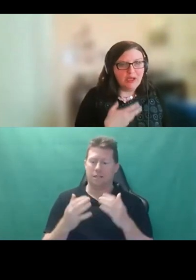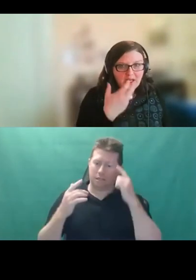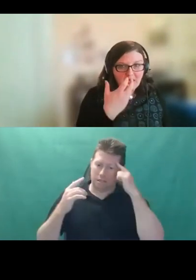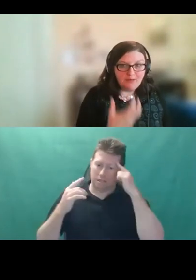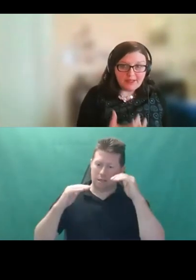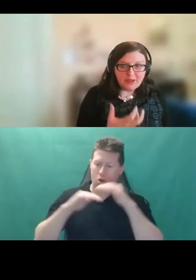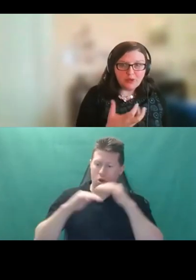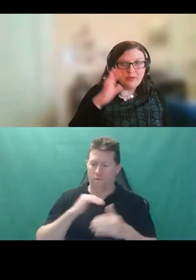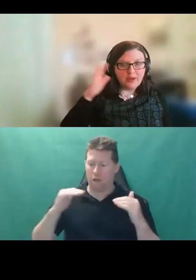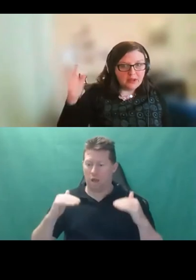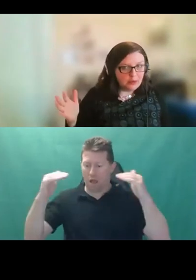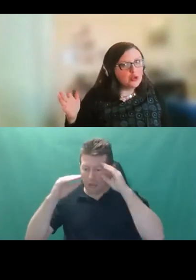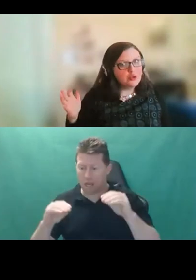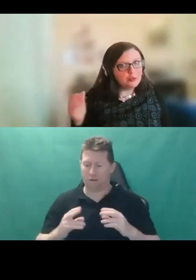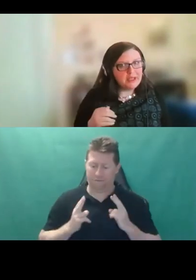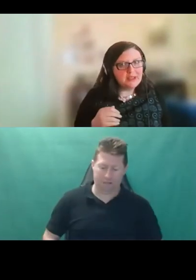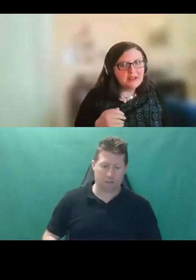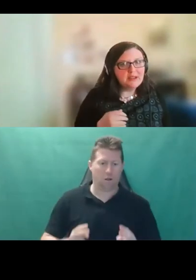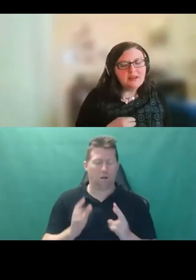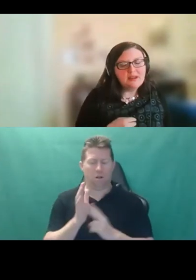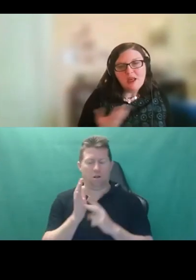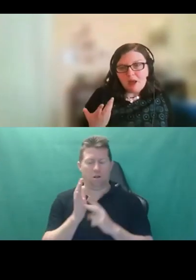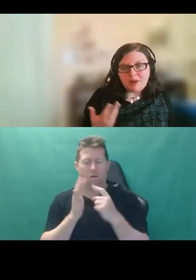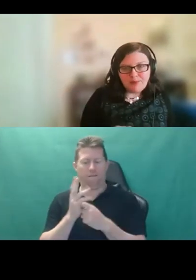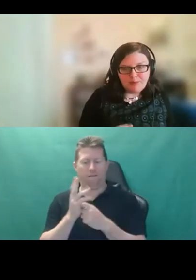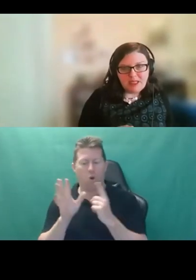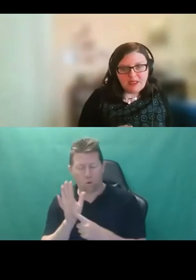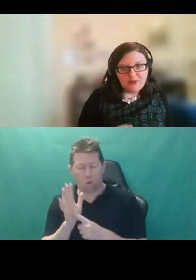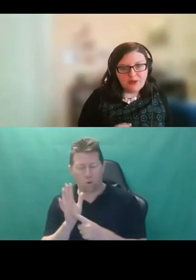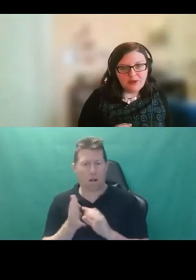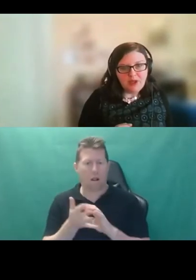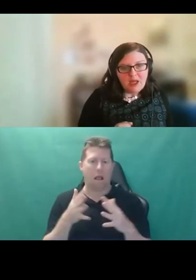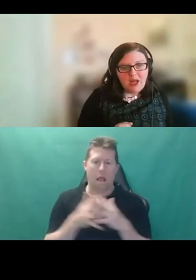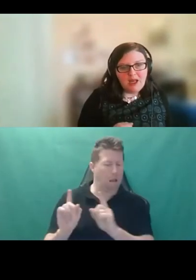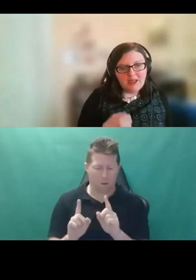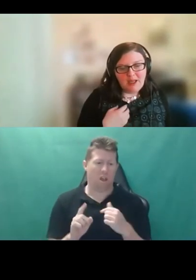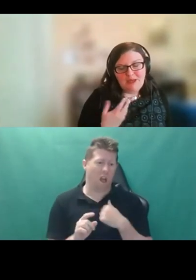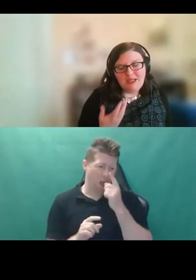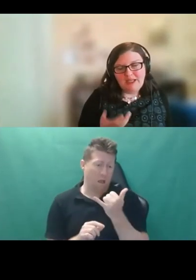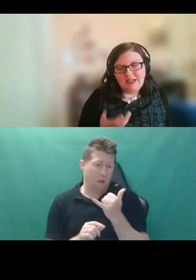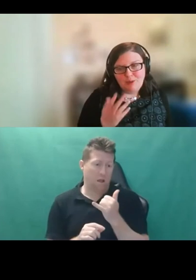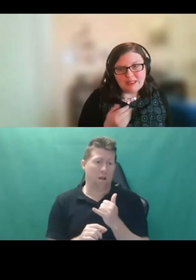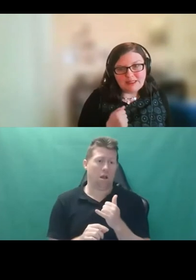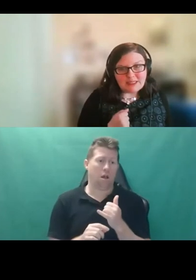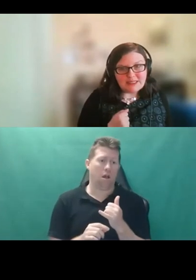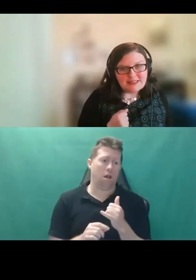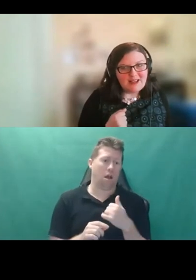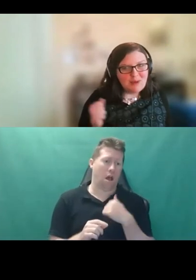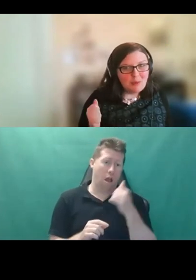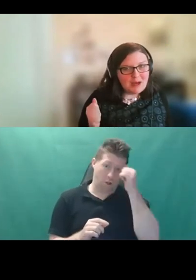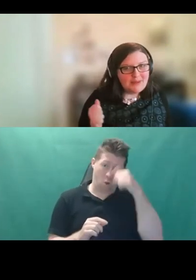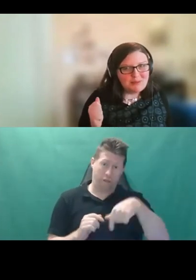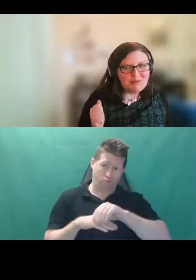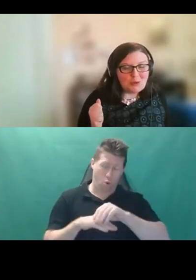networking and physical versus virtual presences. I mean, for me, the, uh, I mean, I can probably speak to this.